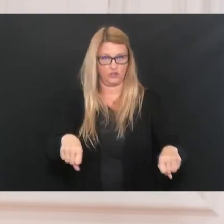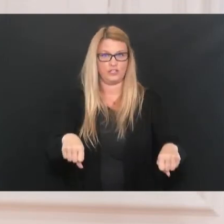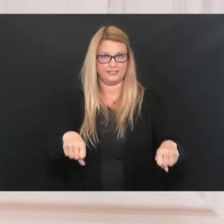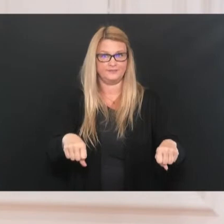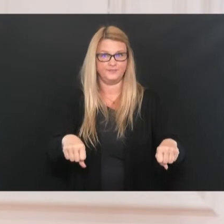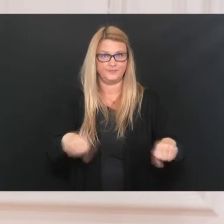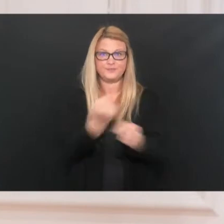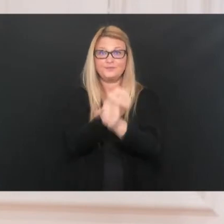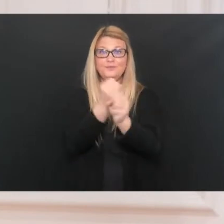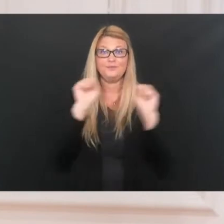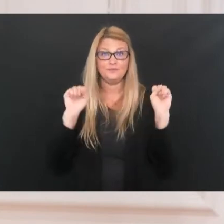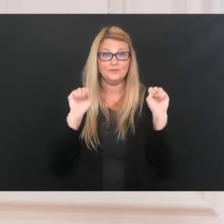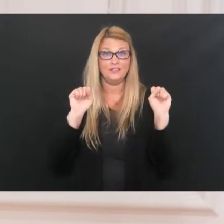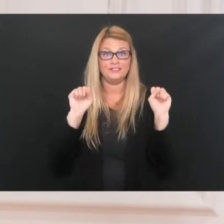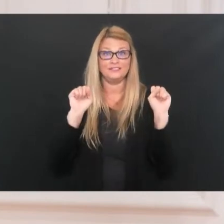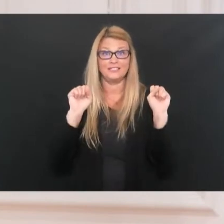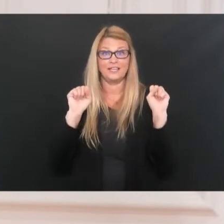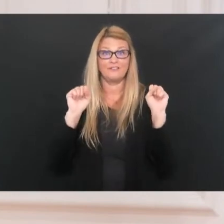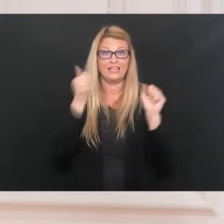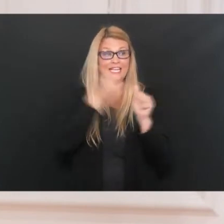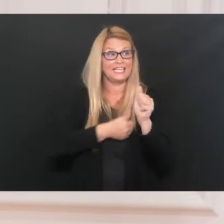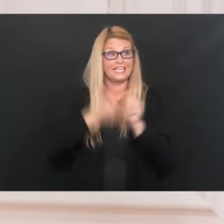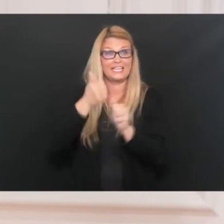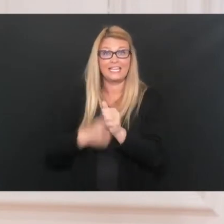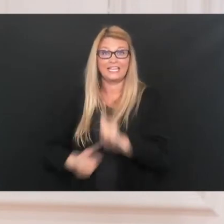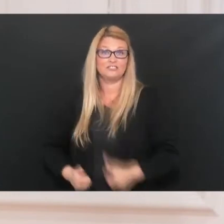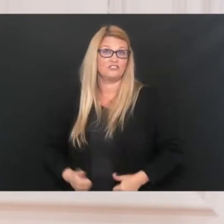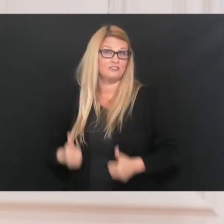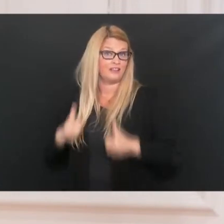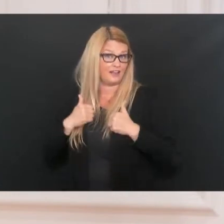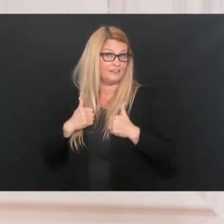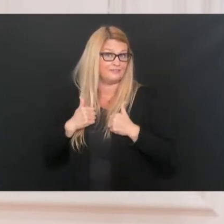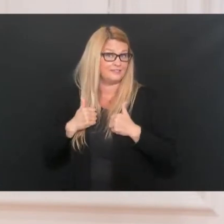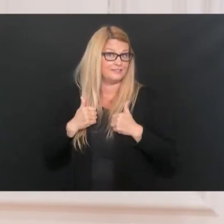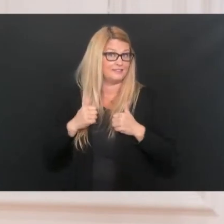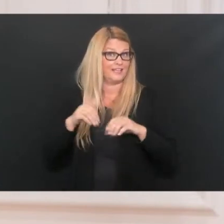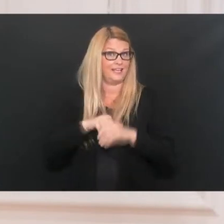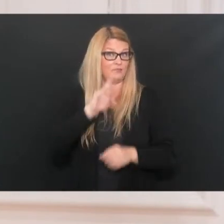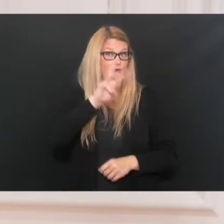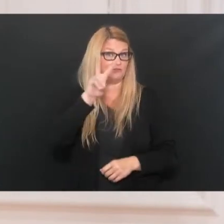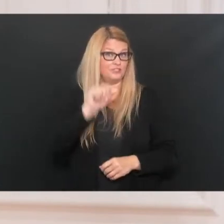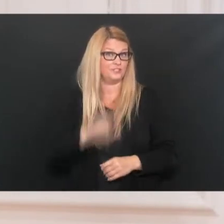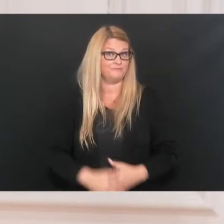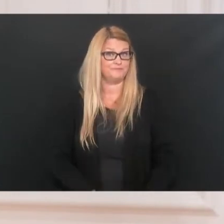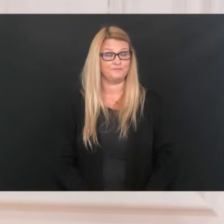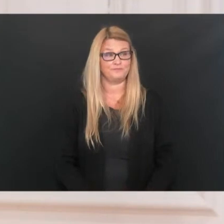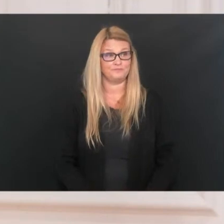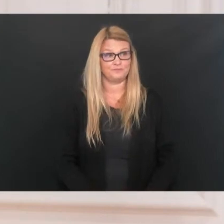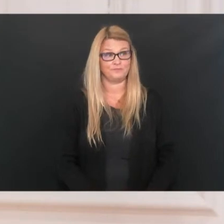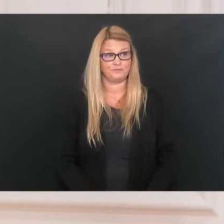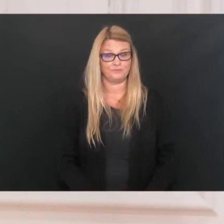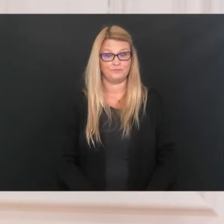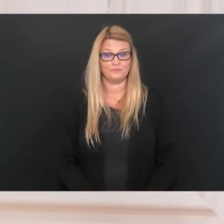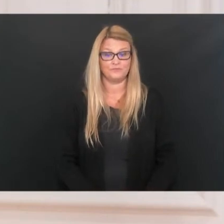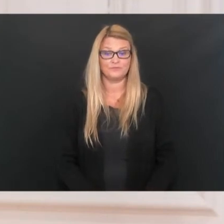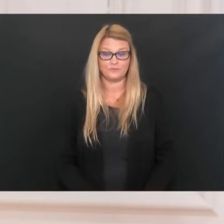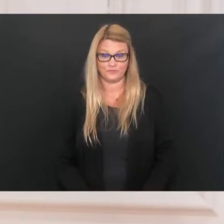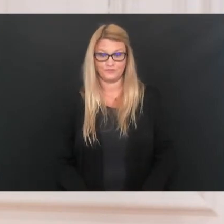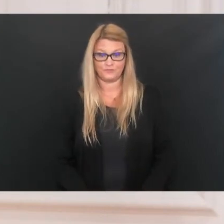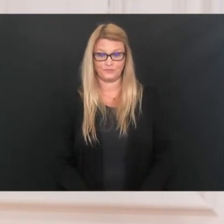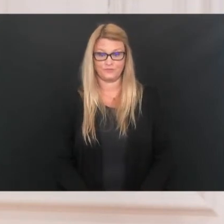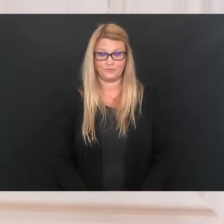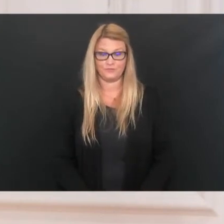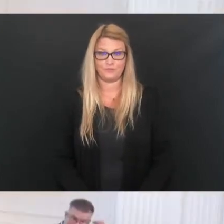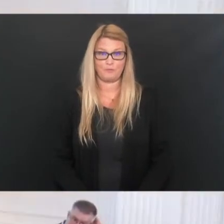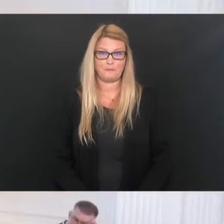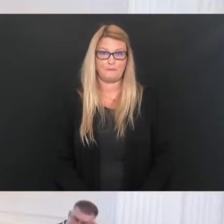to save every life of every resident of our state. I just highlight a couple other points, and